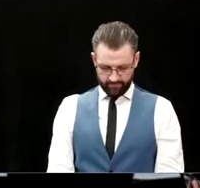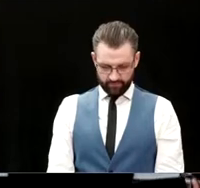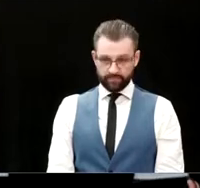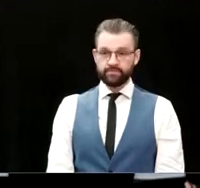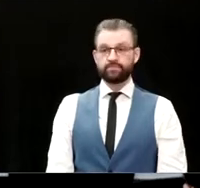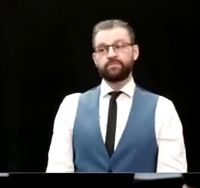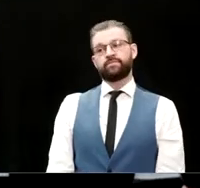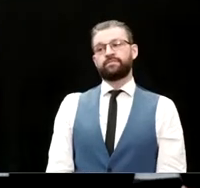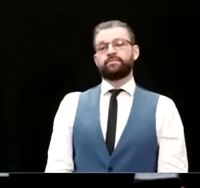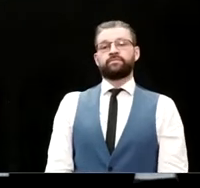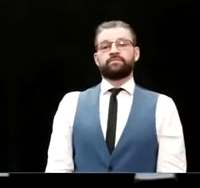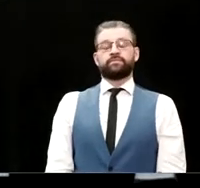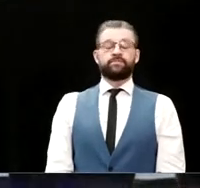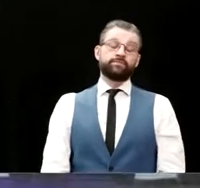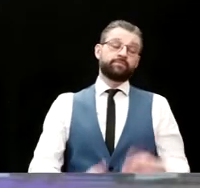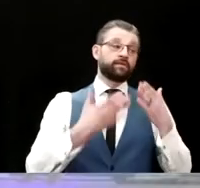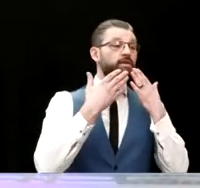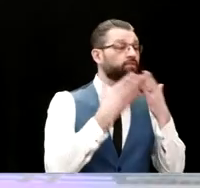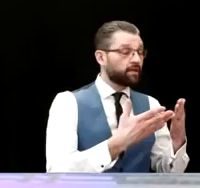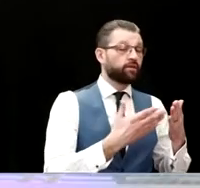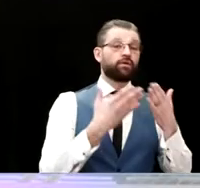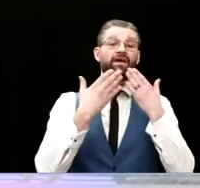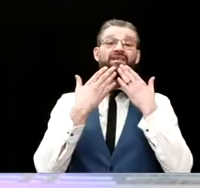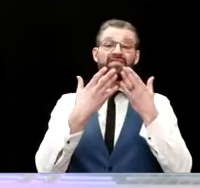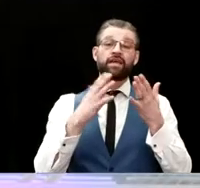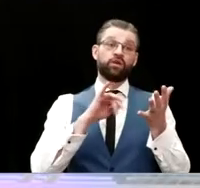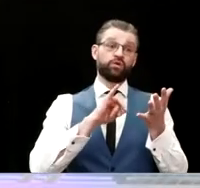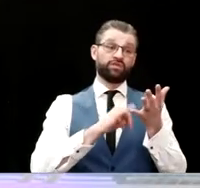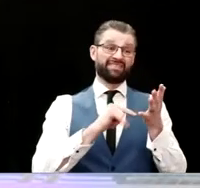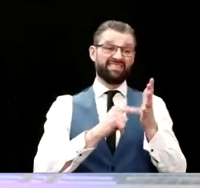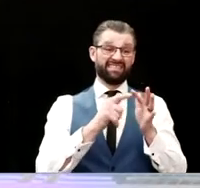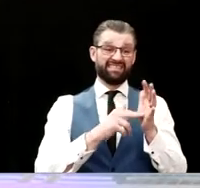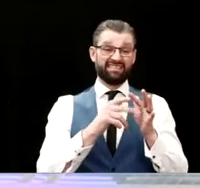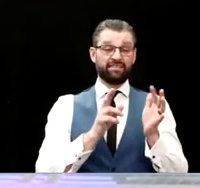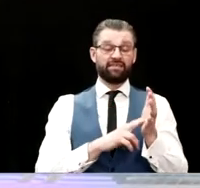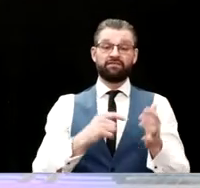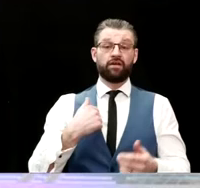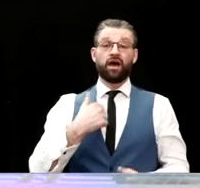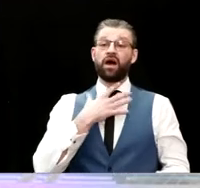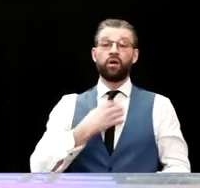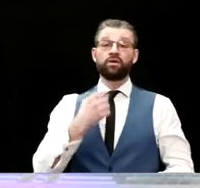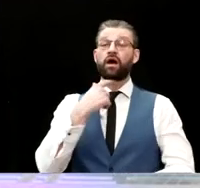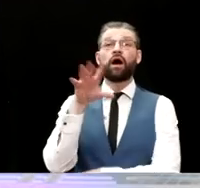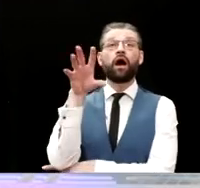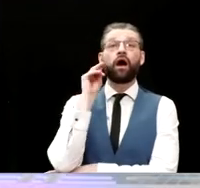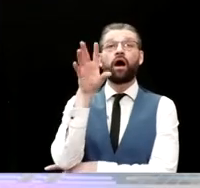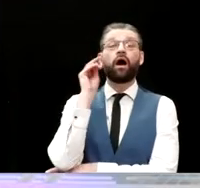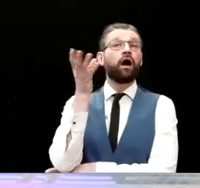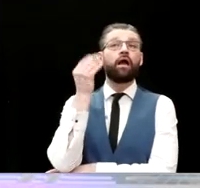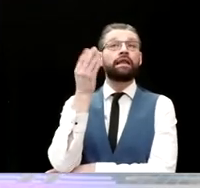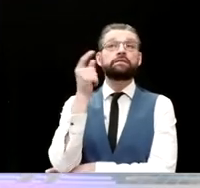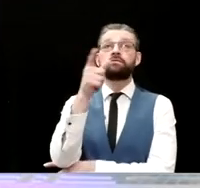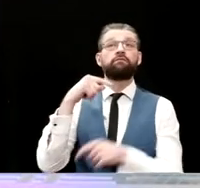Thank you, Karen, and thank you, Stephen. I've got a feeling I could carry on listening to you for a good few hours